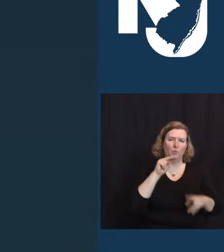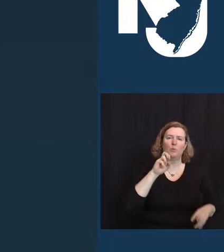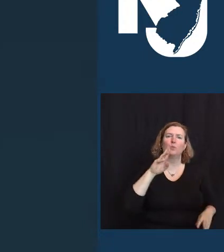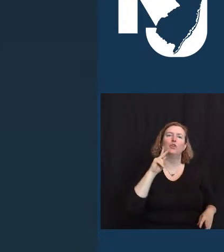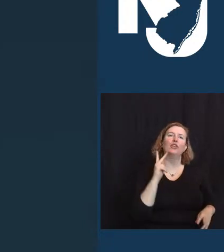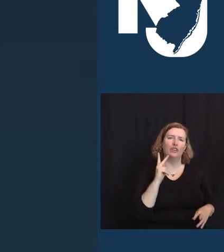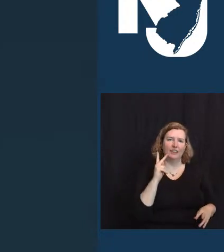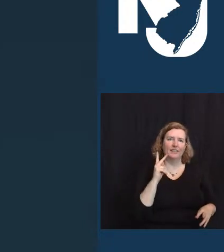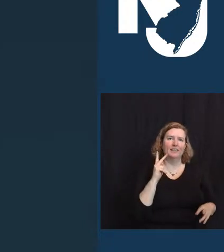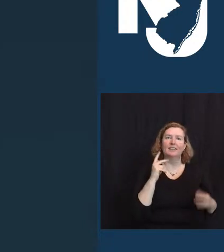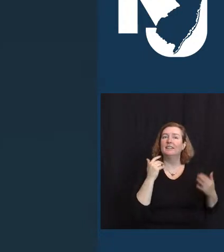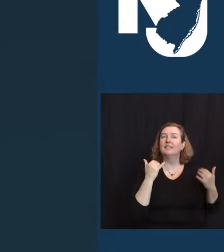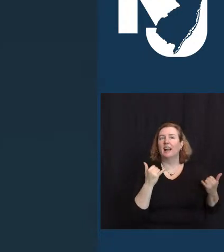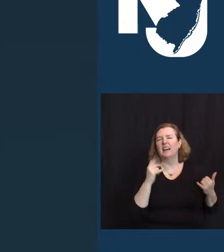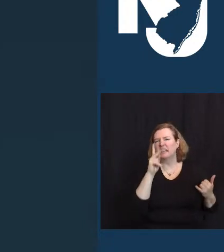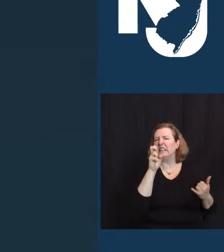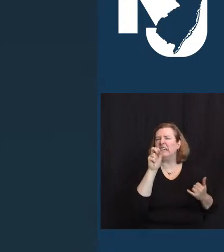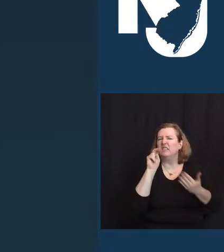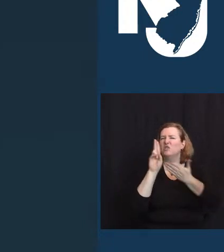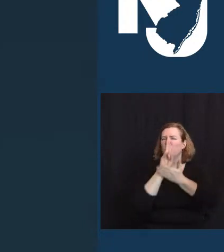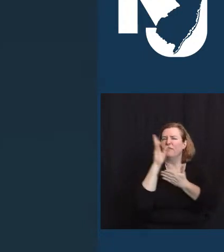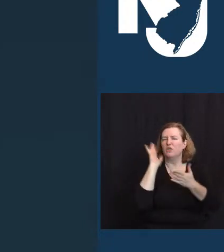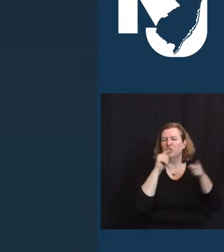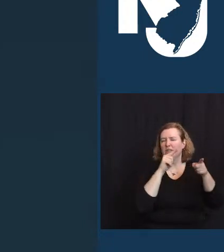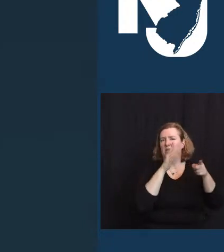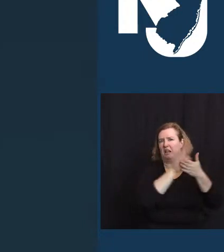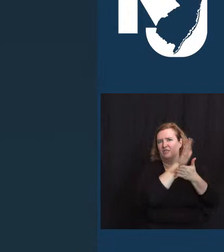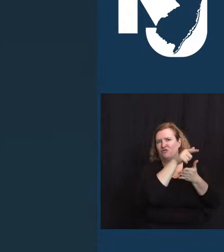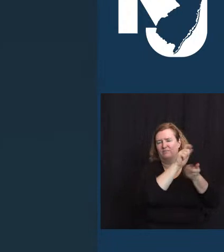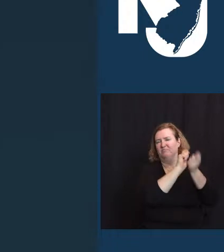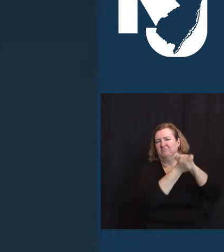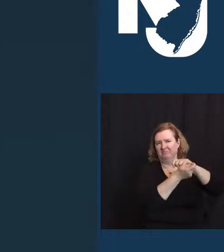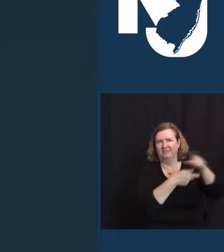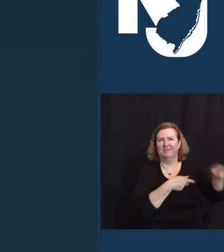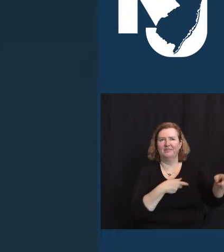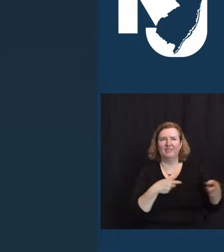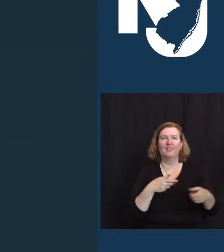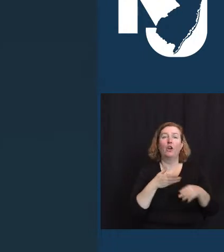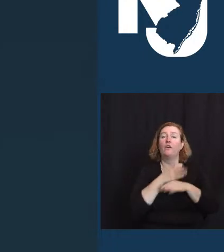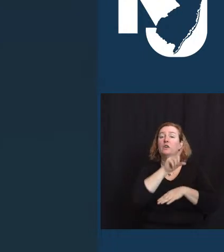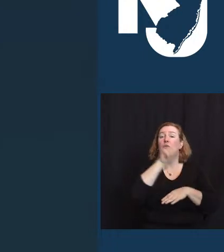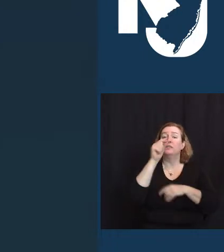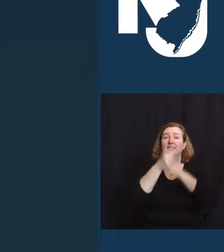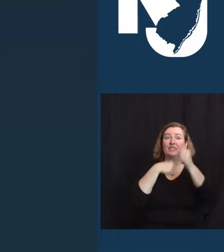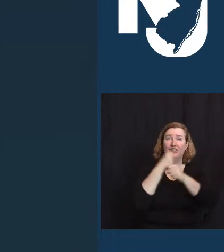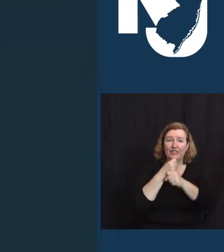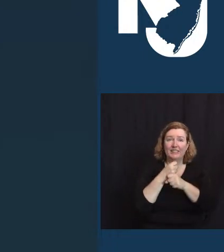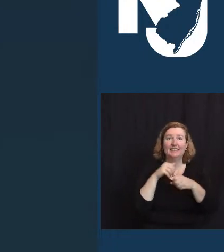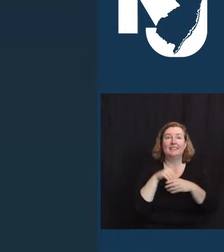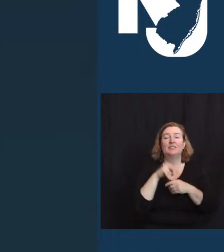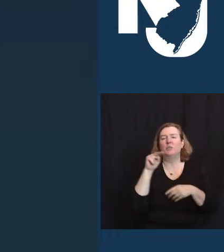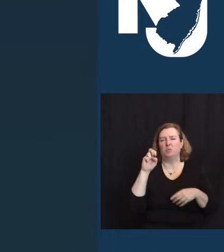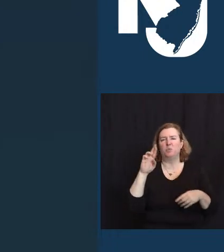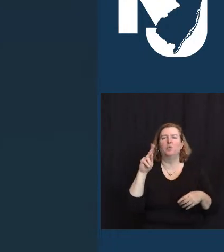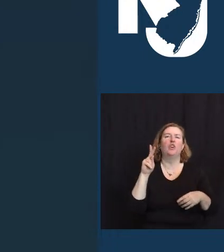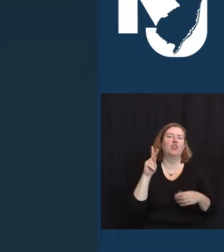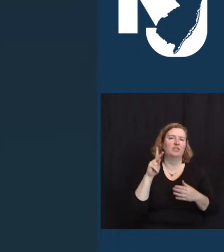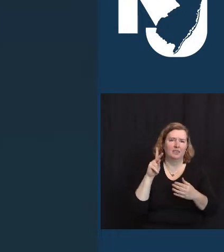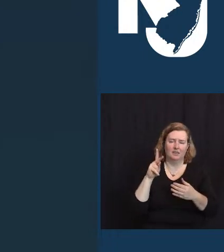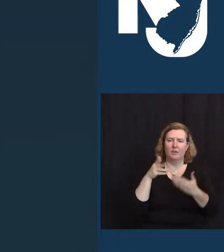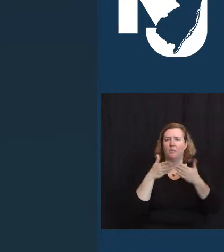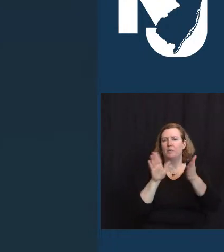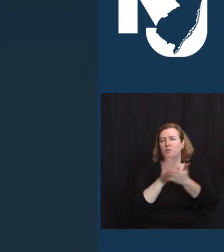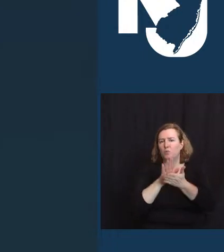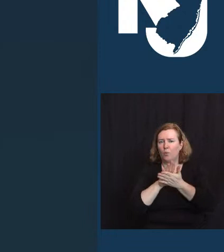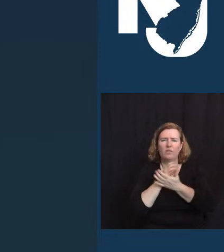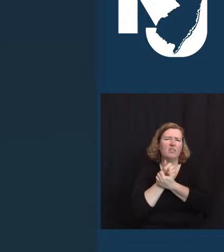Kane University, and she spent more than 20 years as an educator in the Newark public schools. She loved her students as if they were